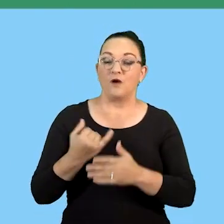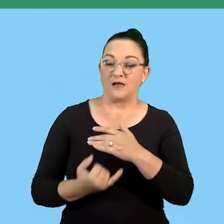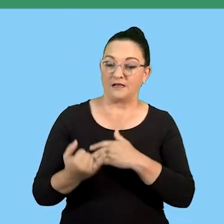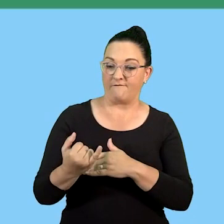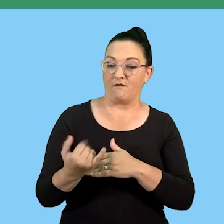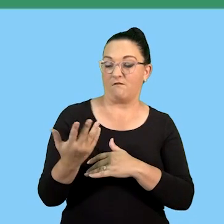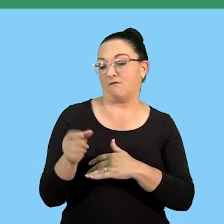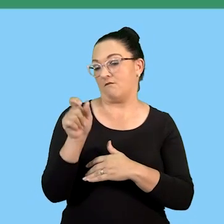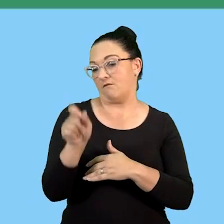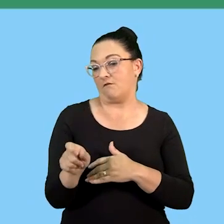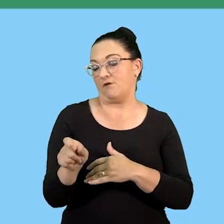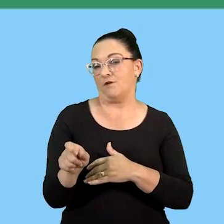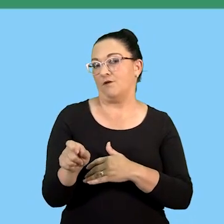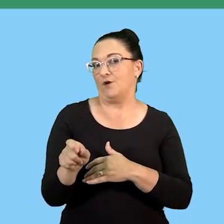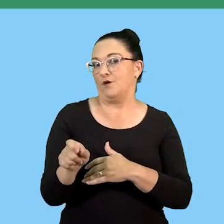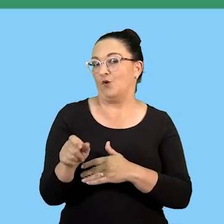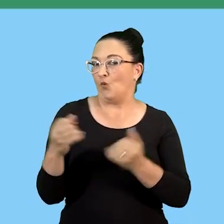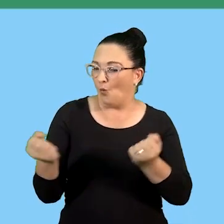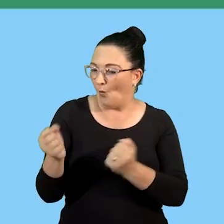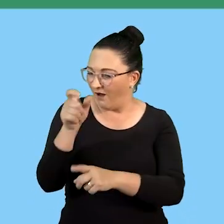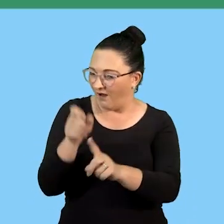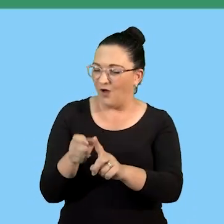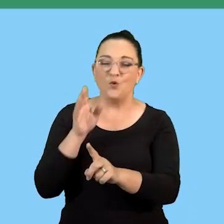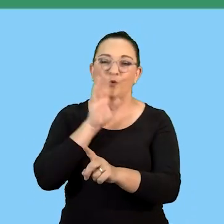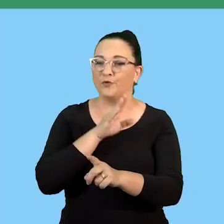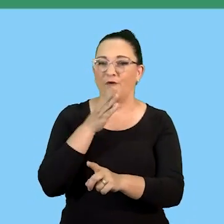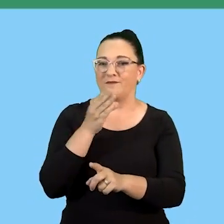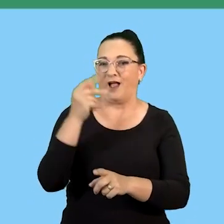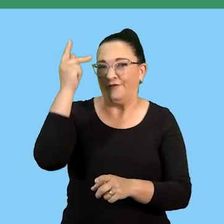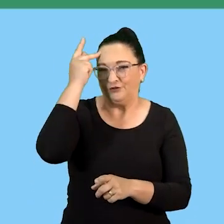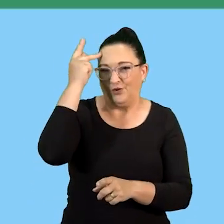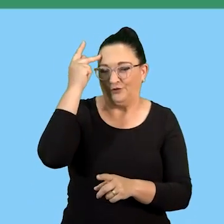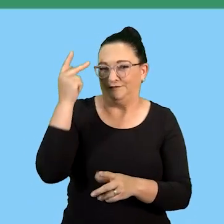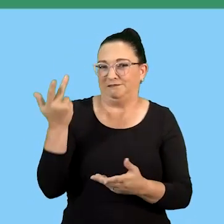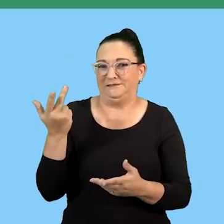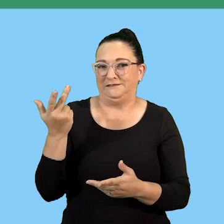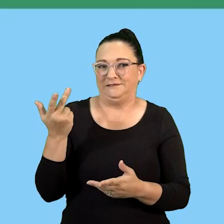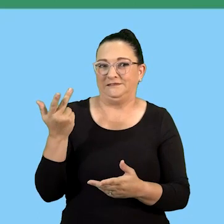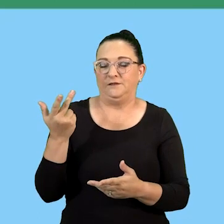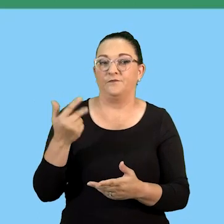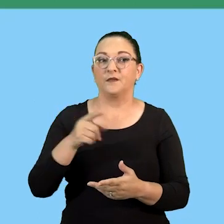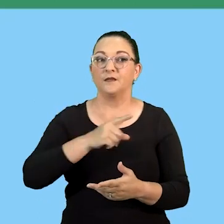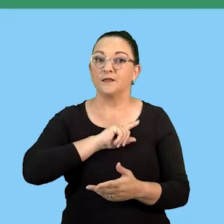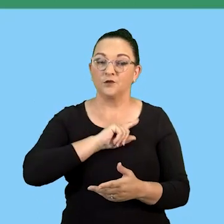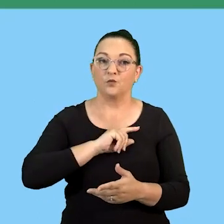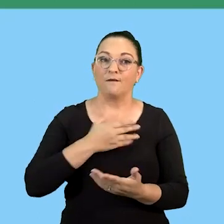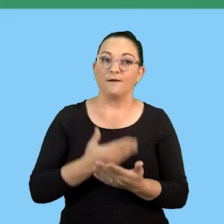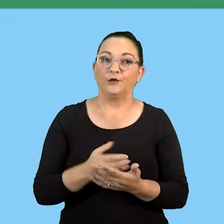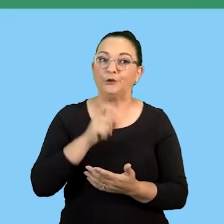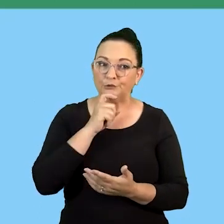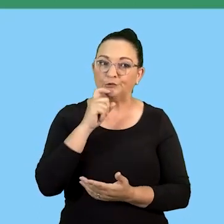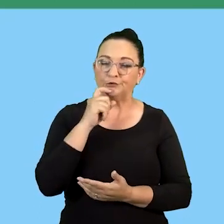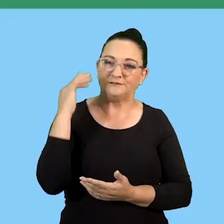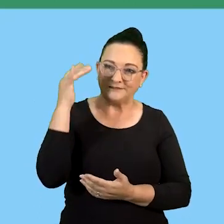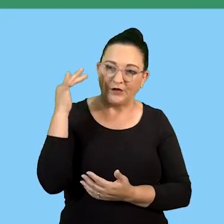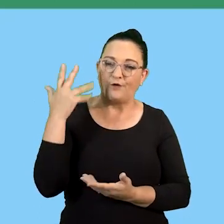not have the necessary knowledge. So people that you're working with, they don't have the knowledge. Therefore, you have